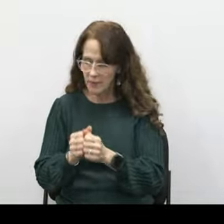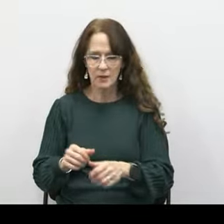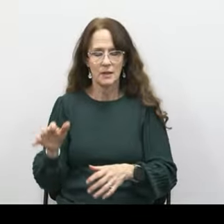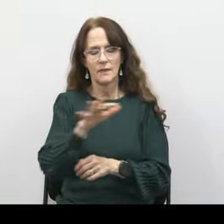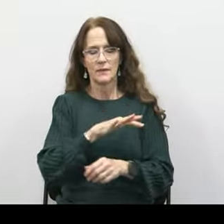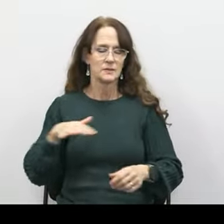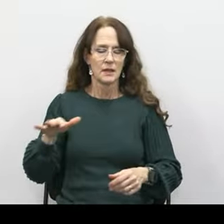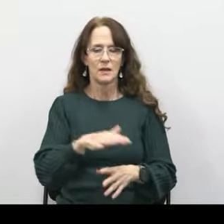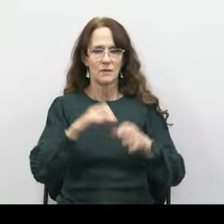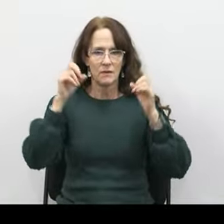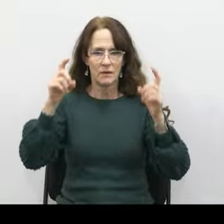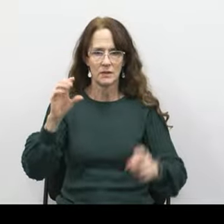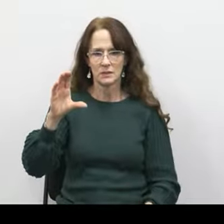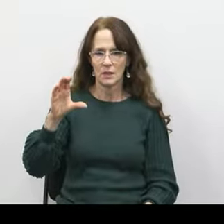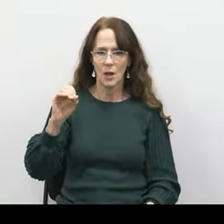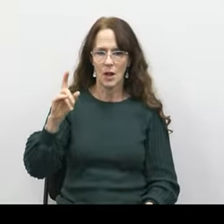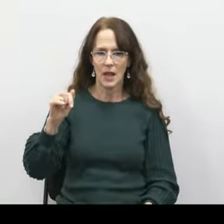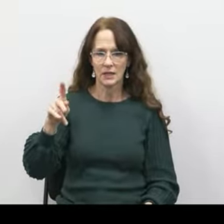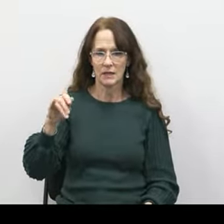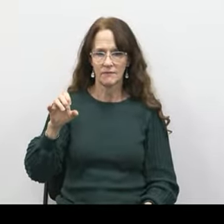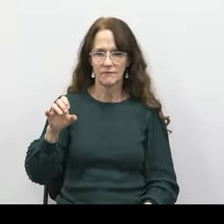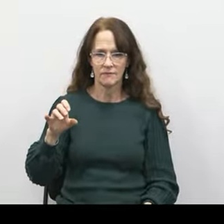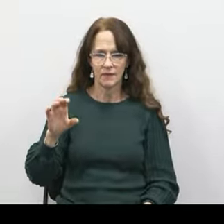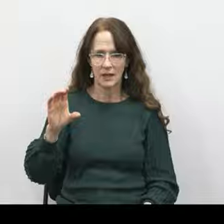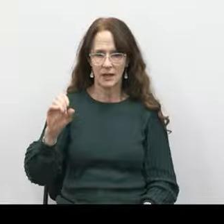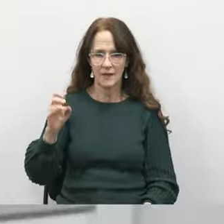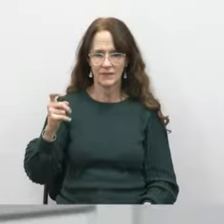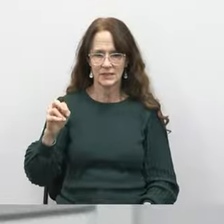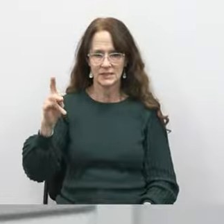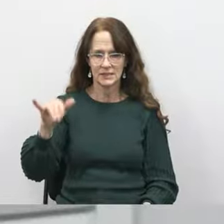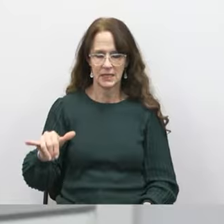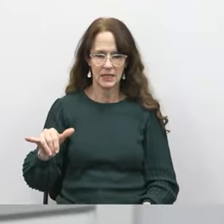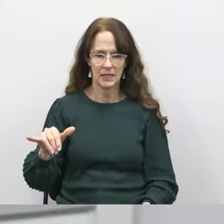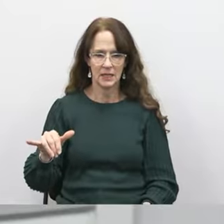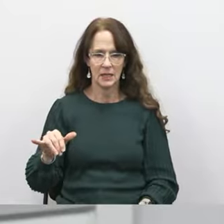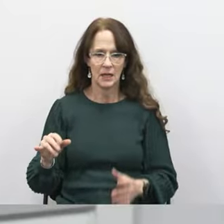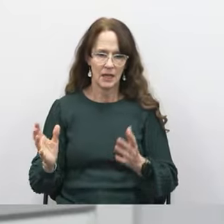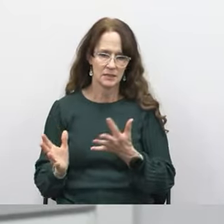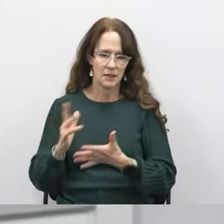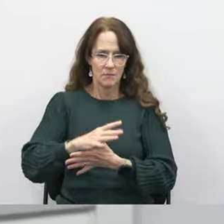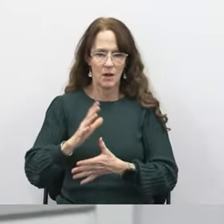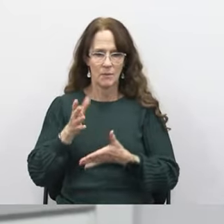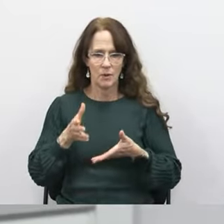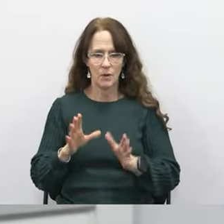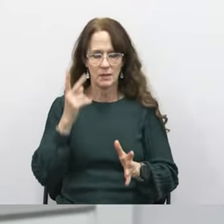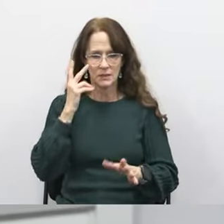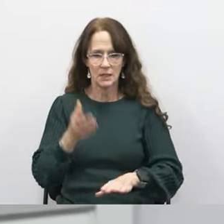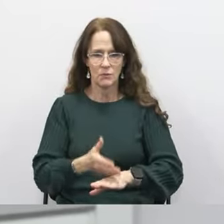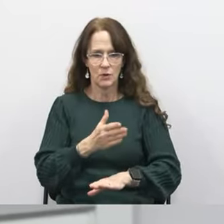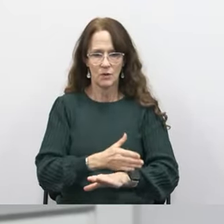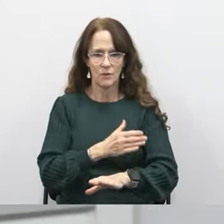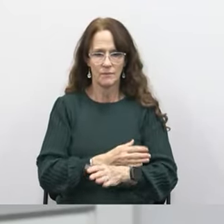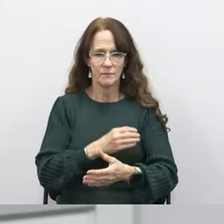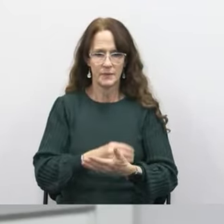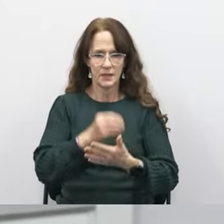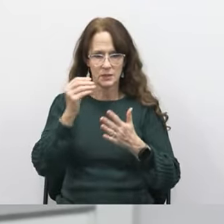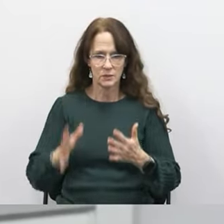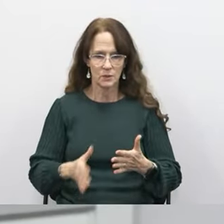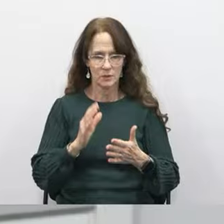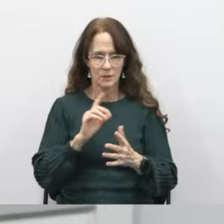this as collective efficacy. Collective efficacy is one of the primary ways that we see improvement in student outcomes, is